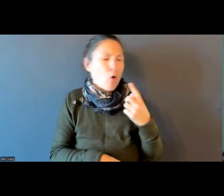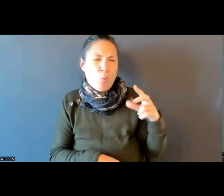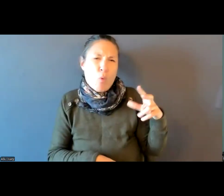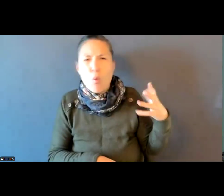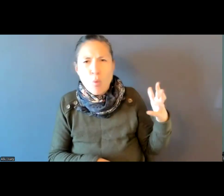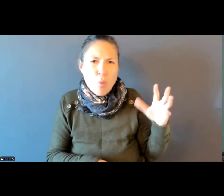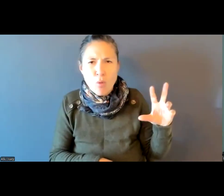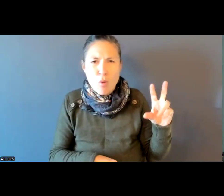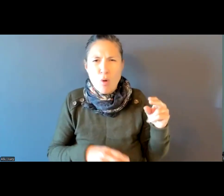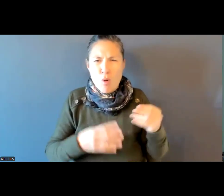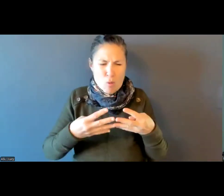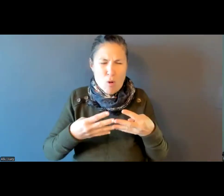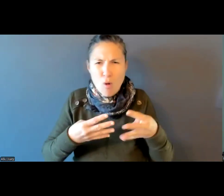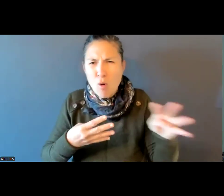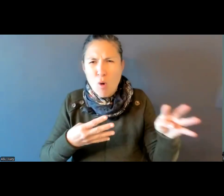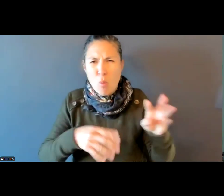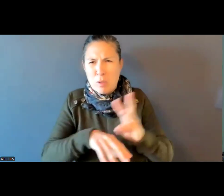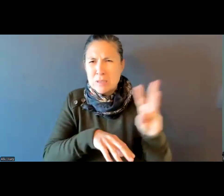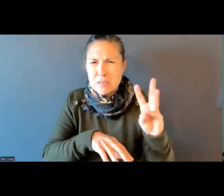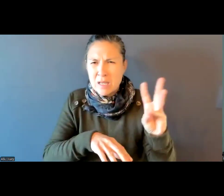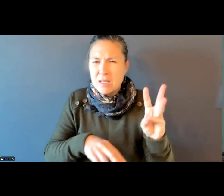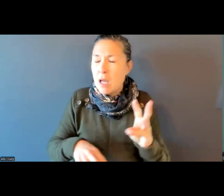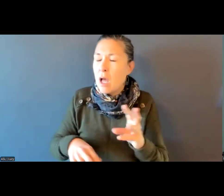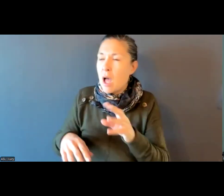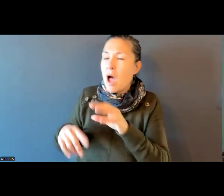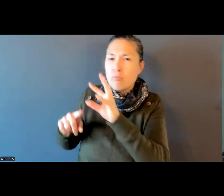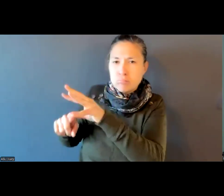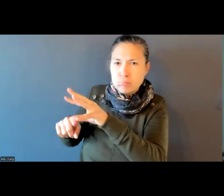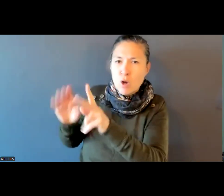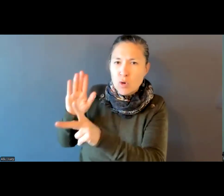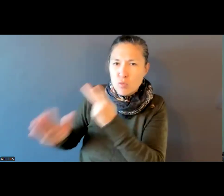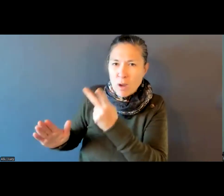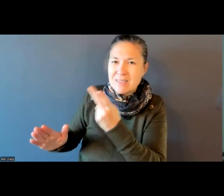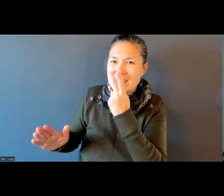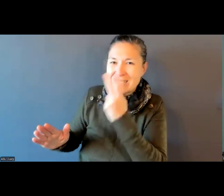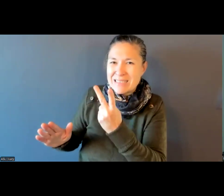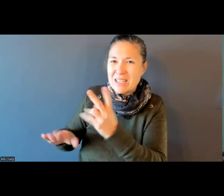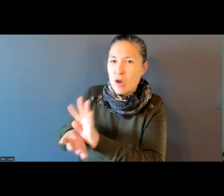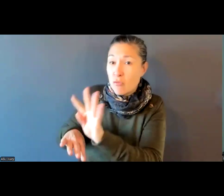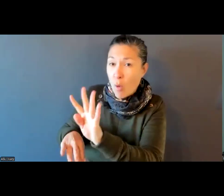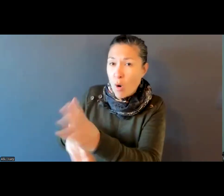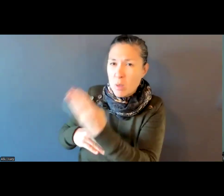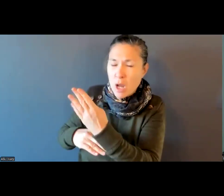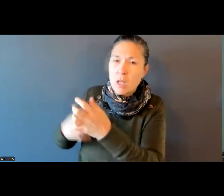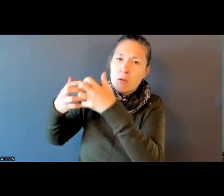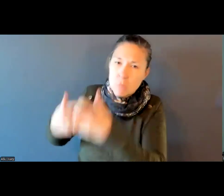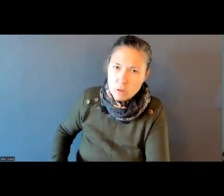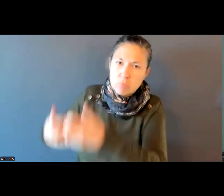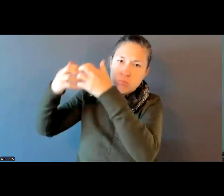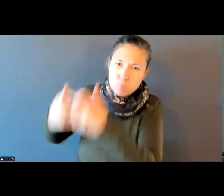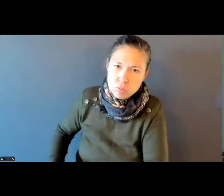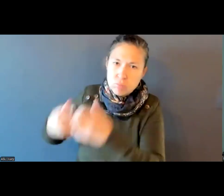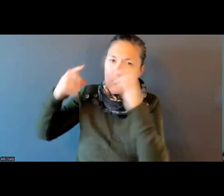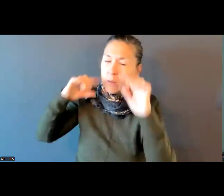the gates don't open till 6 o'clock. I've recorded them twice being at 4 a.m., banging machines. We've sent emails to